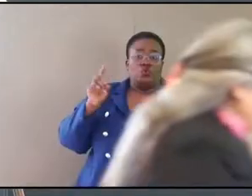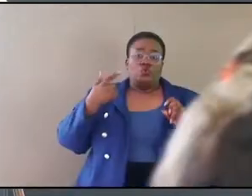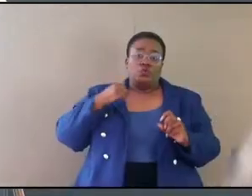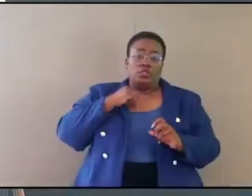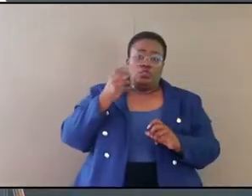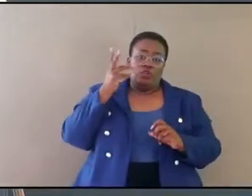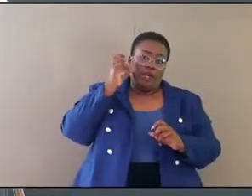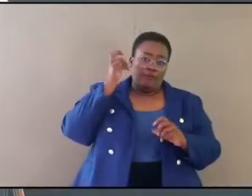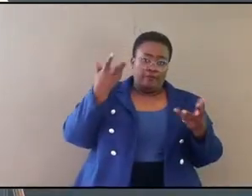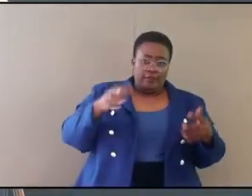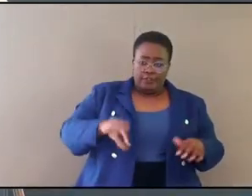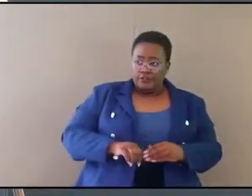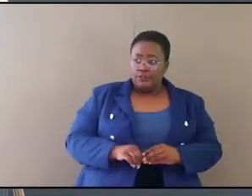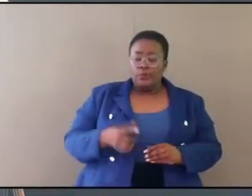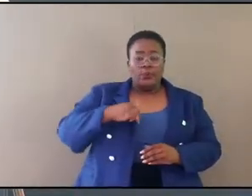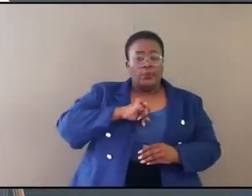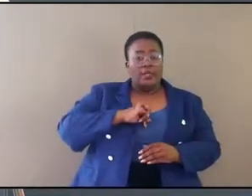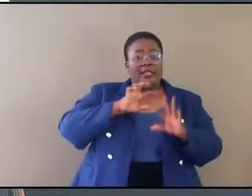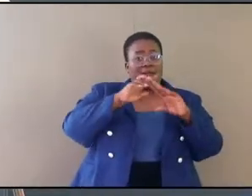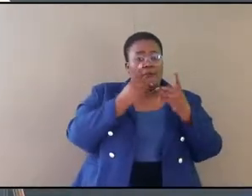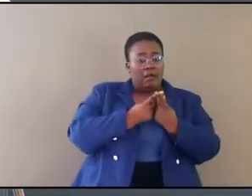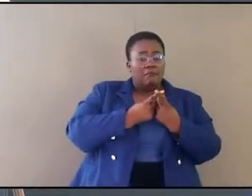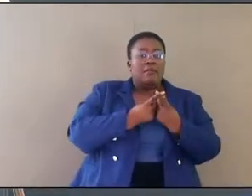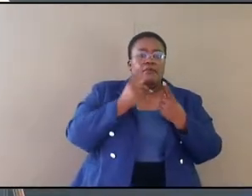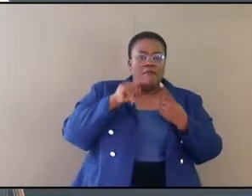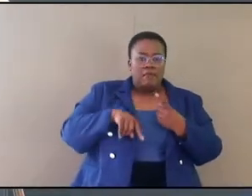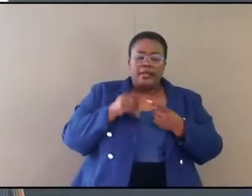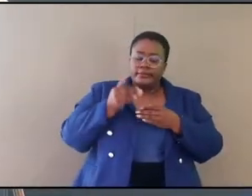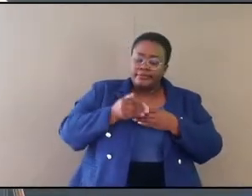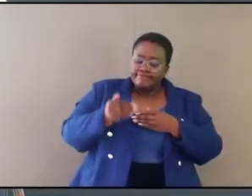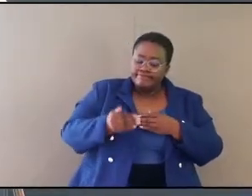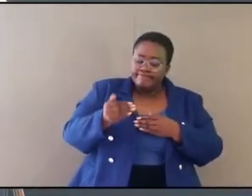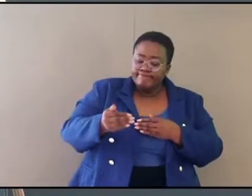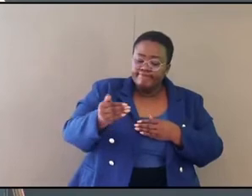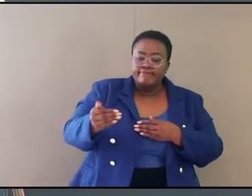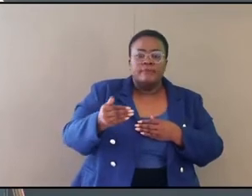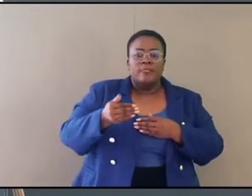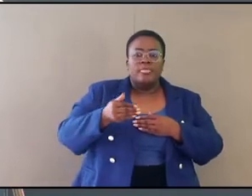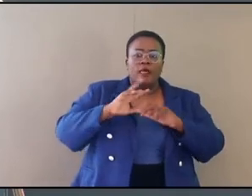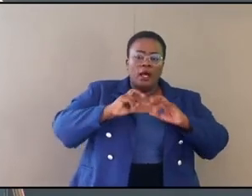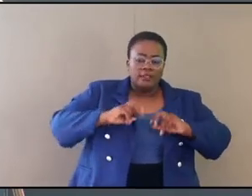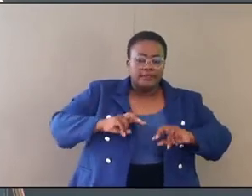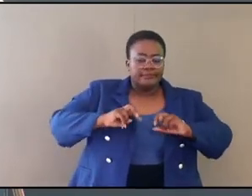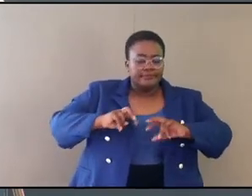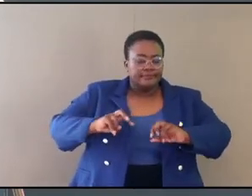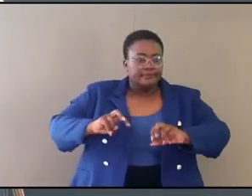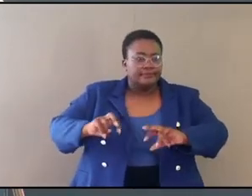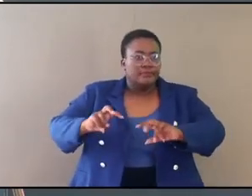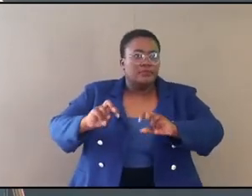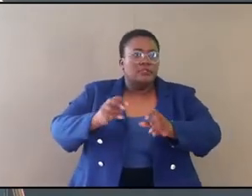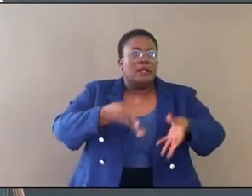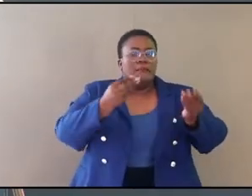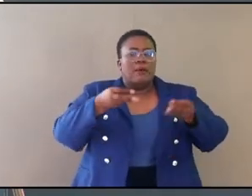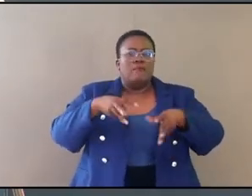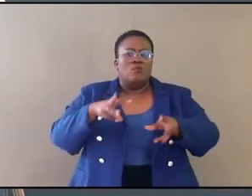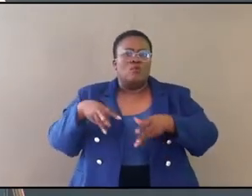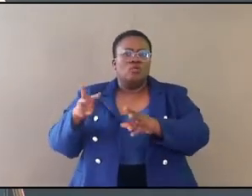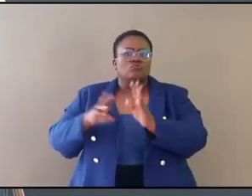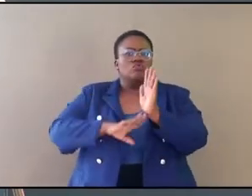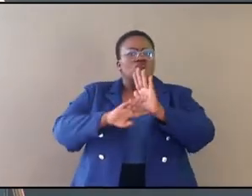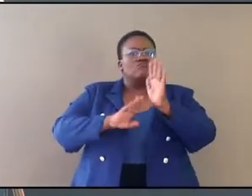As a department, we continually need to assess the strength of our safety nets and look at ways to improve their effectiveness in